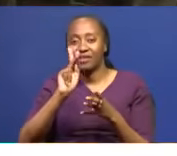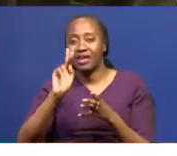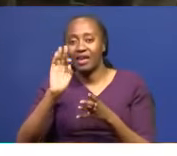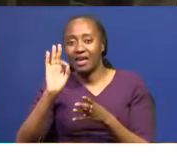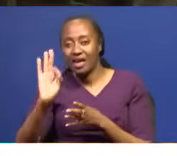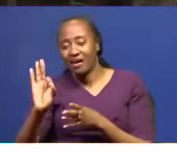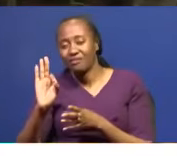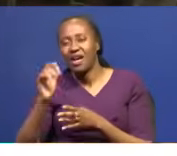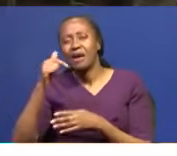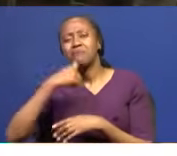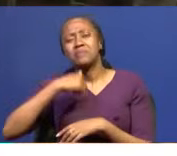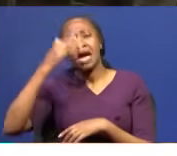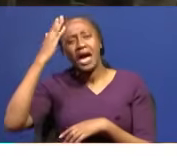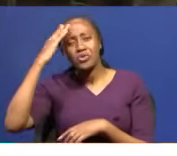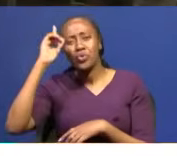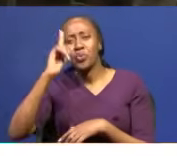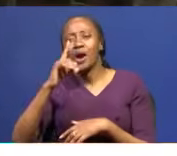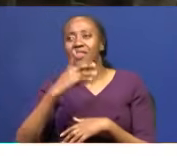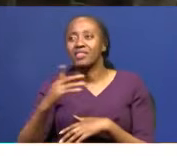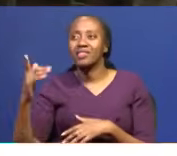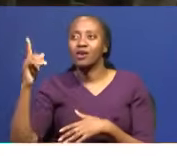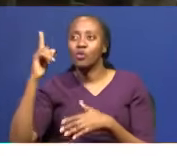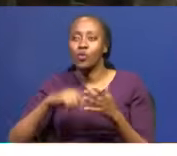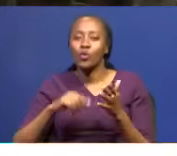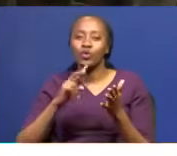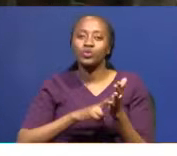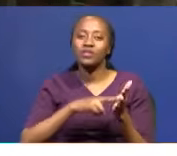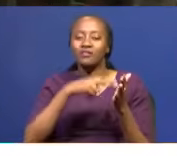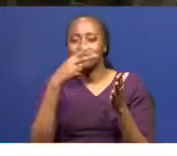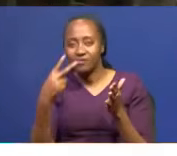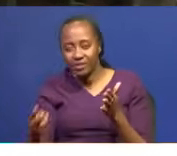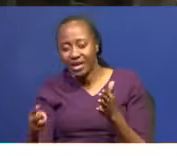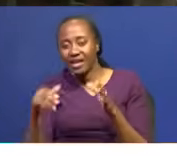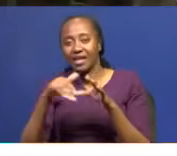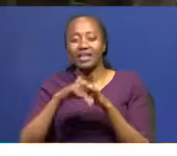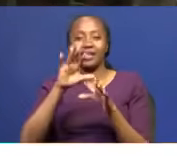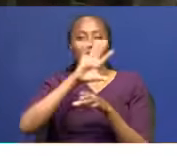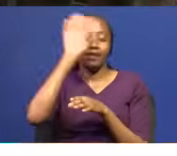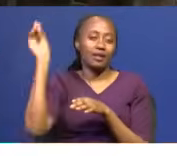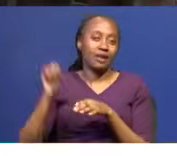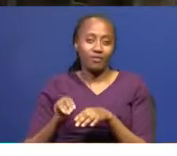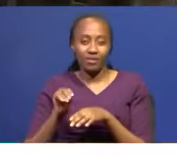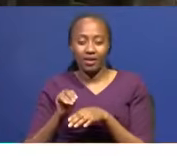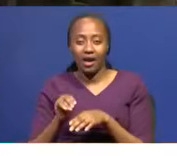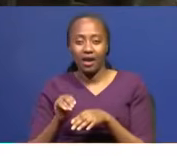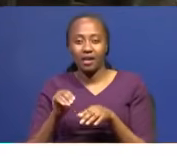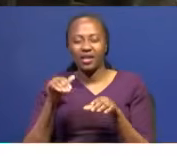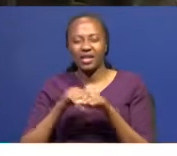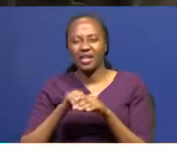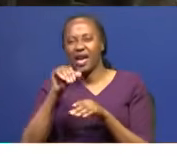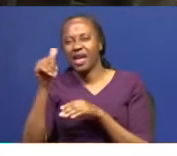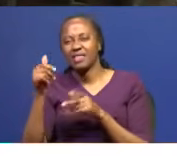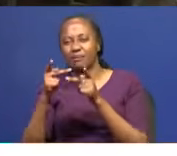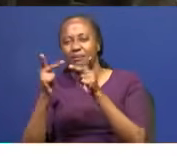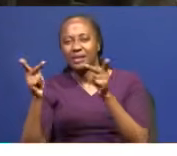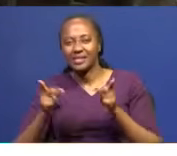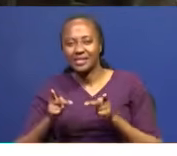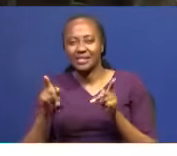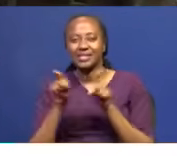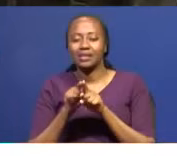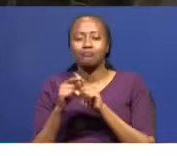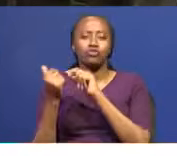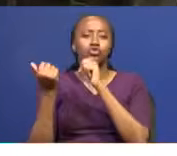one thing, that we fail in Africa and many other countries even out there. Sports should be run as